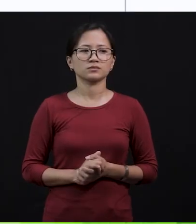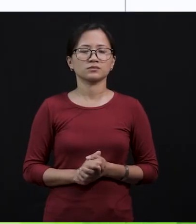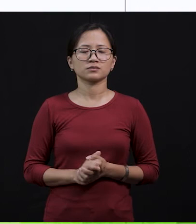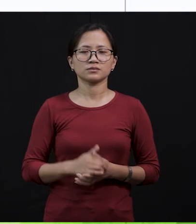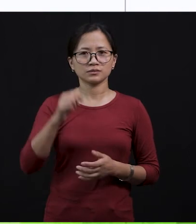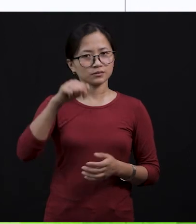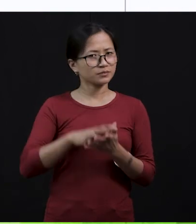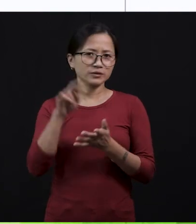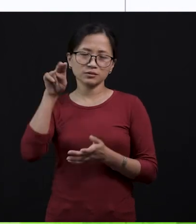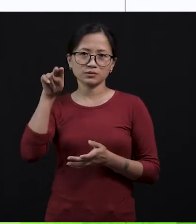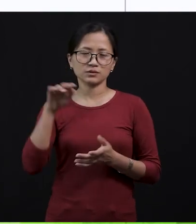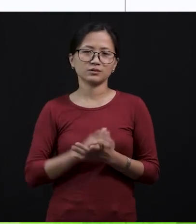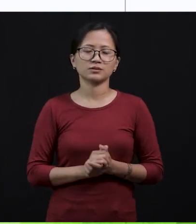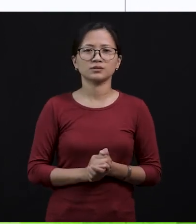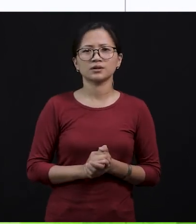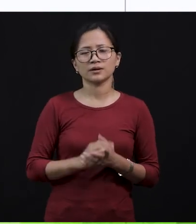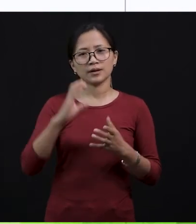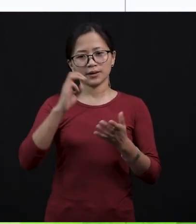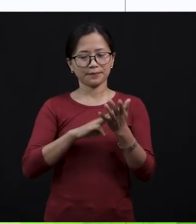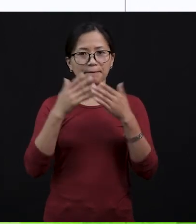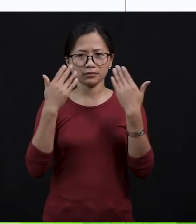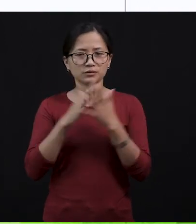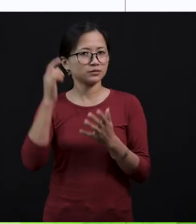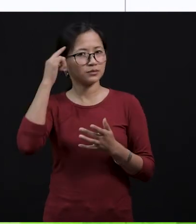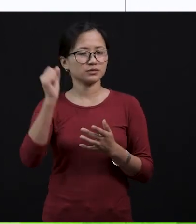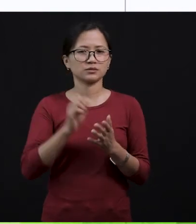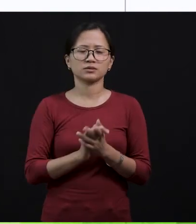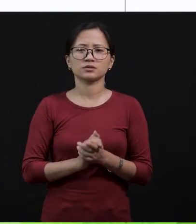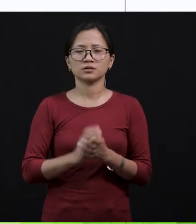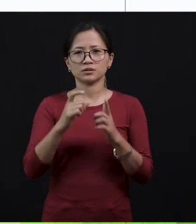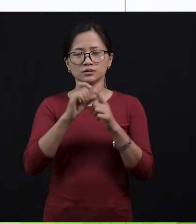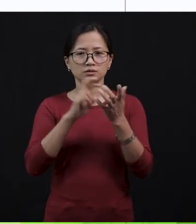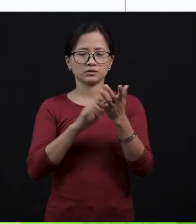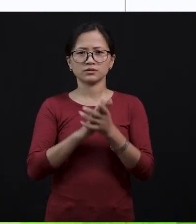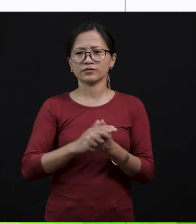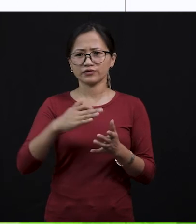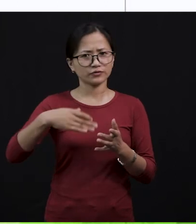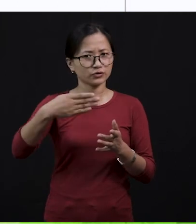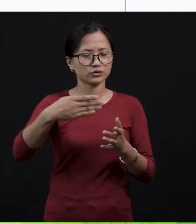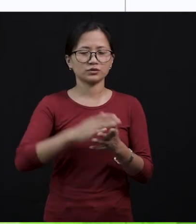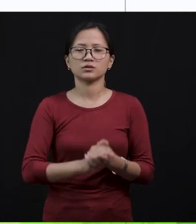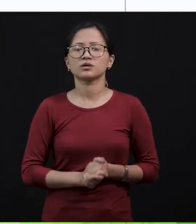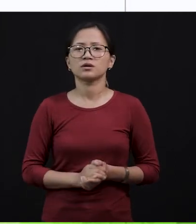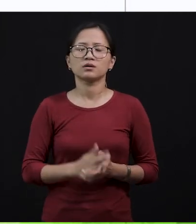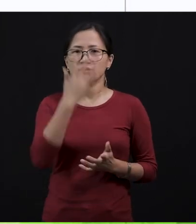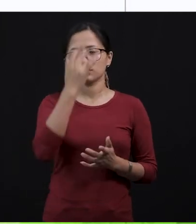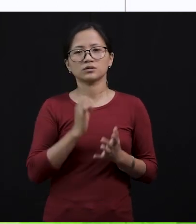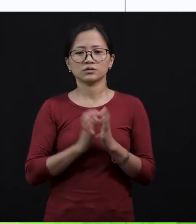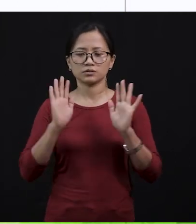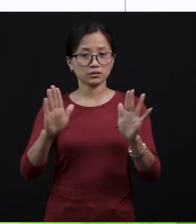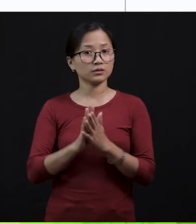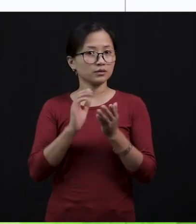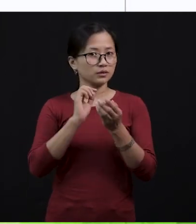Now, this means that Macavity, remember, he has got very distinctive features, and that's why if